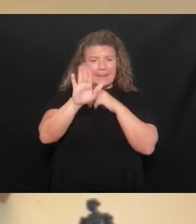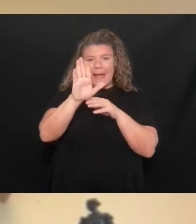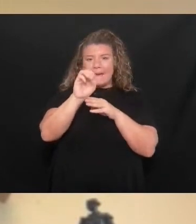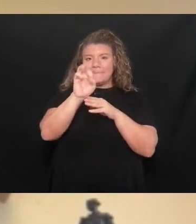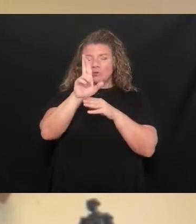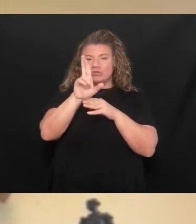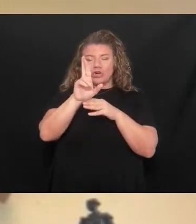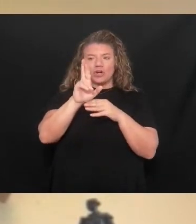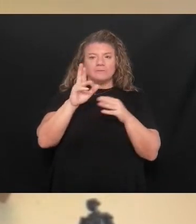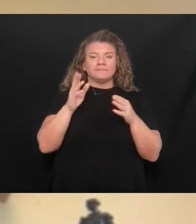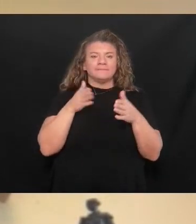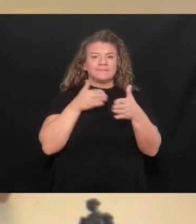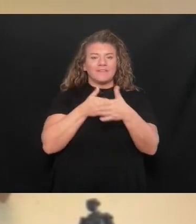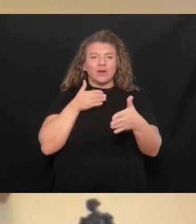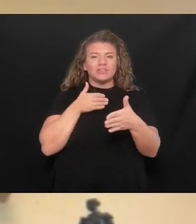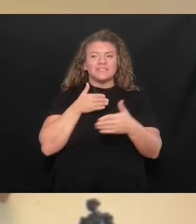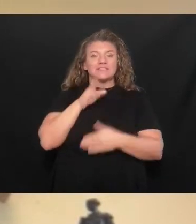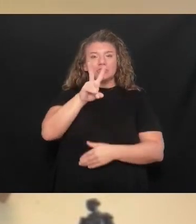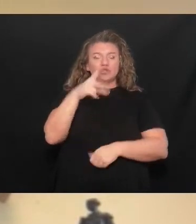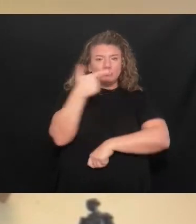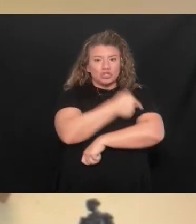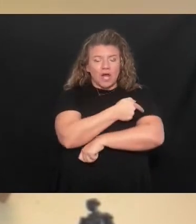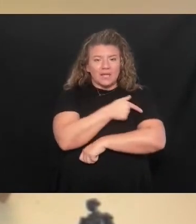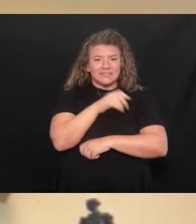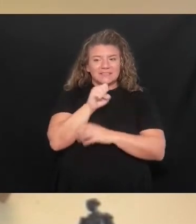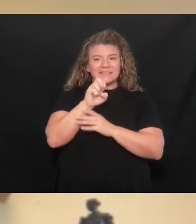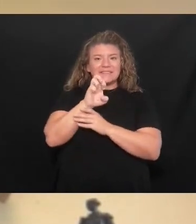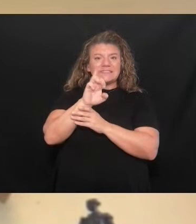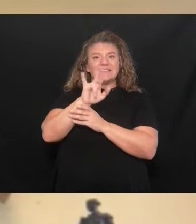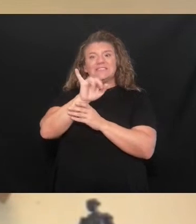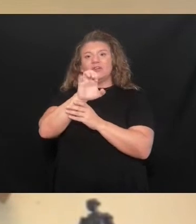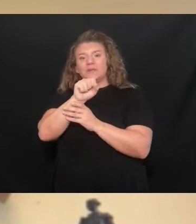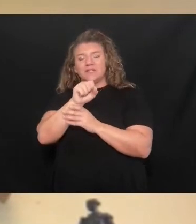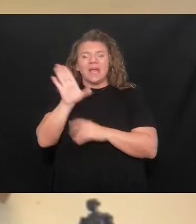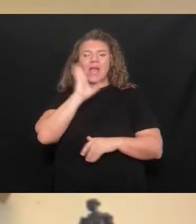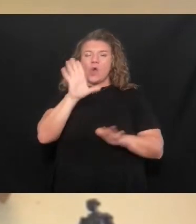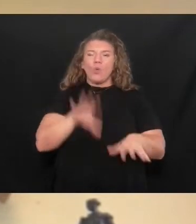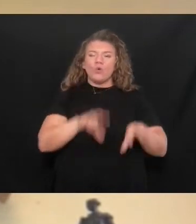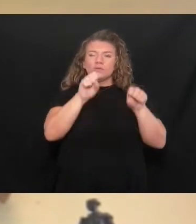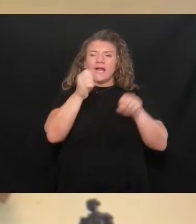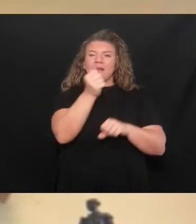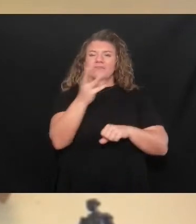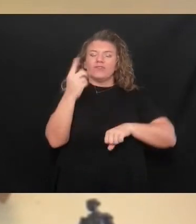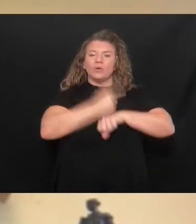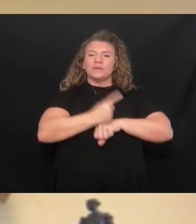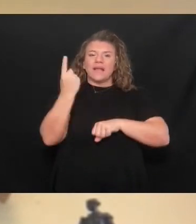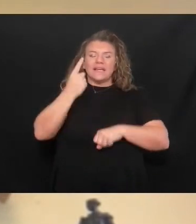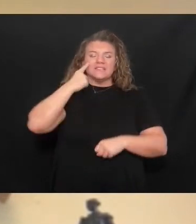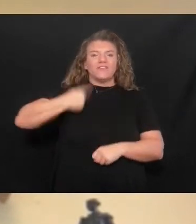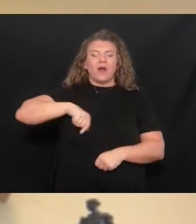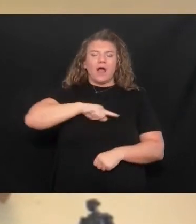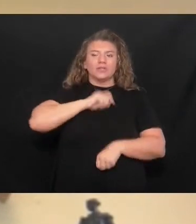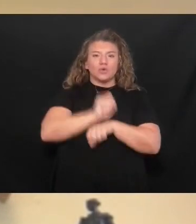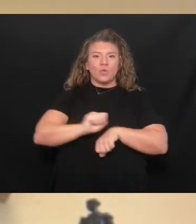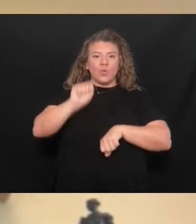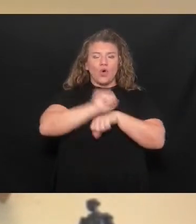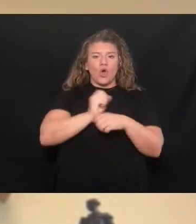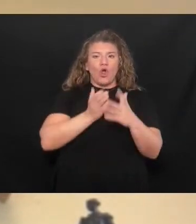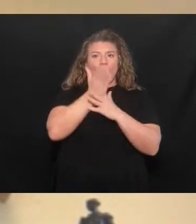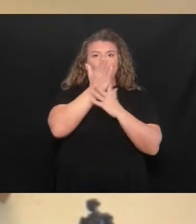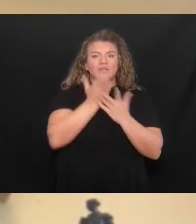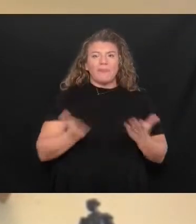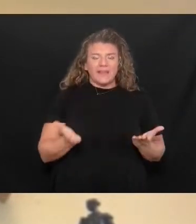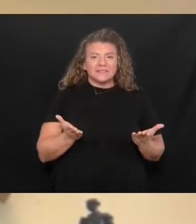versus the two-shot series. It's going to take a few days for us to work through some things,